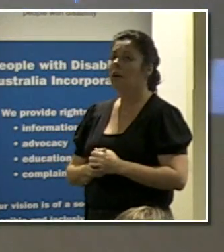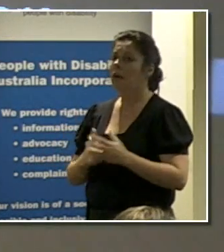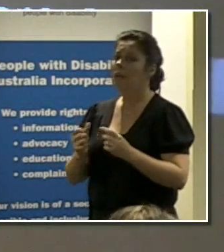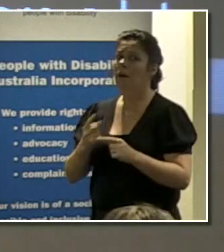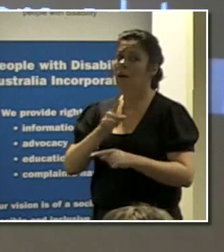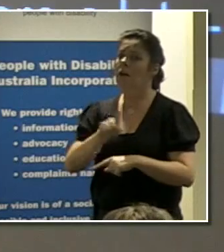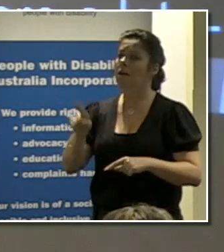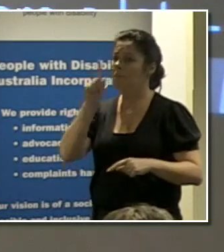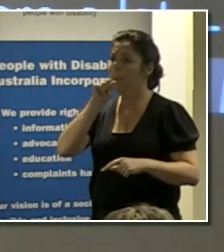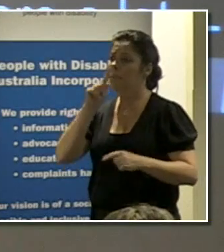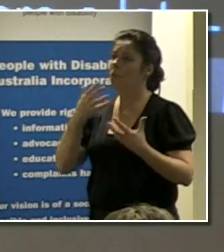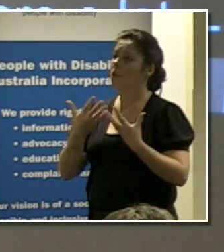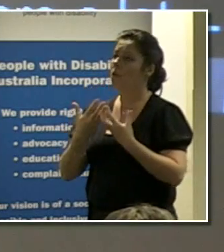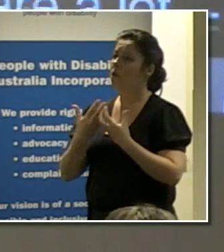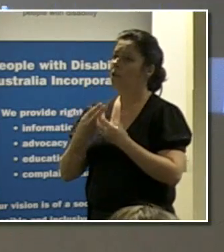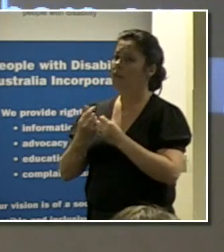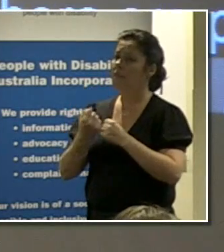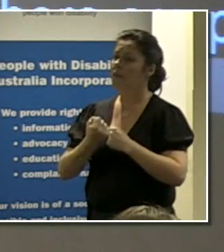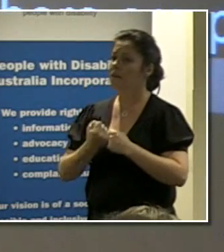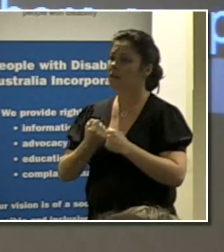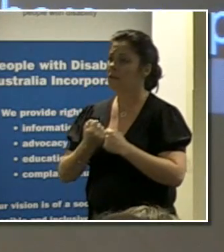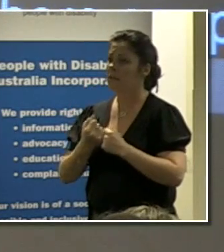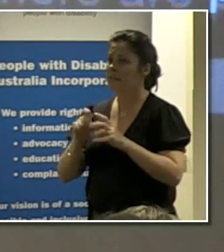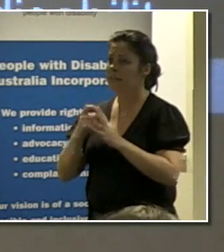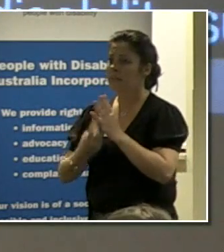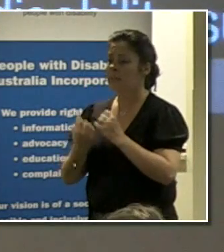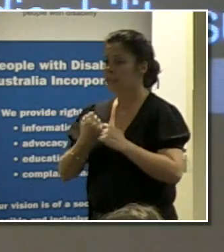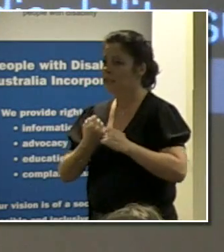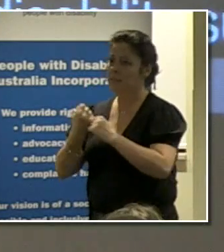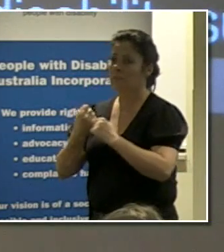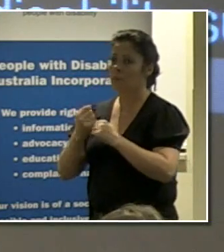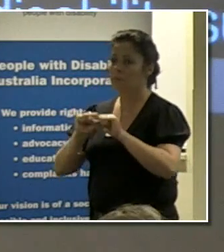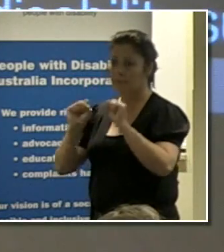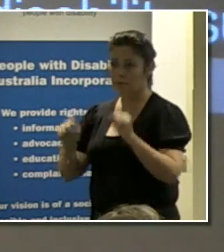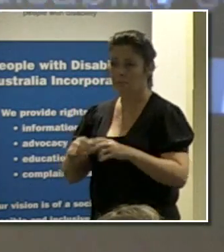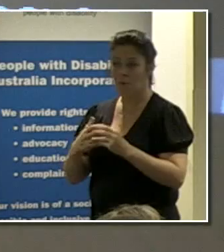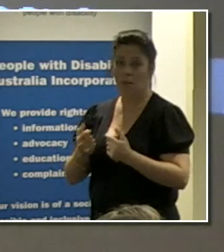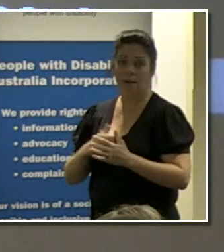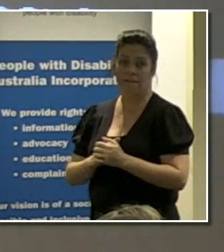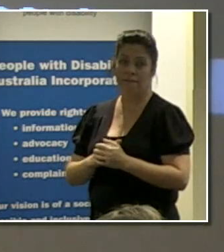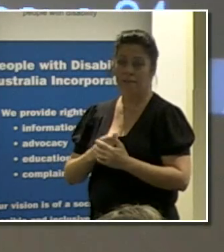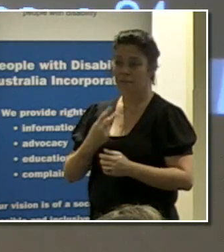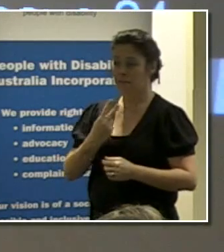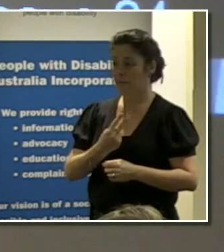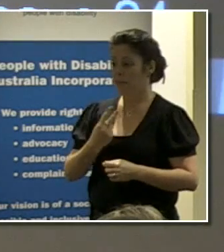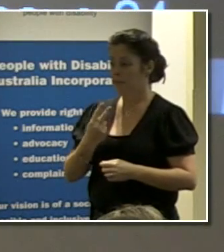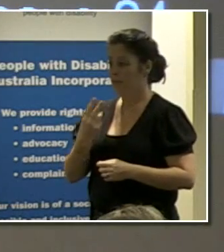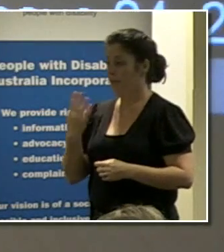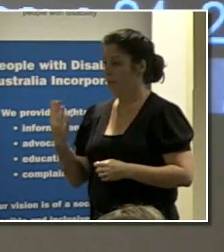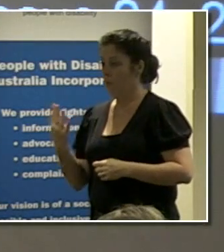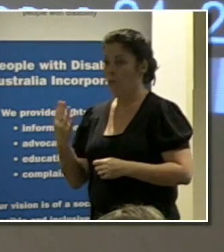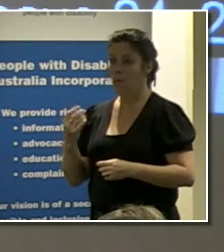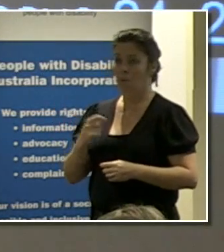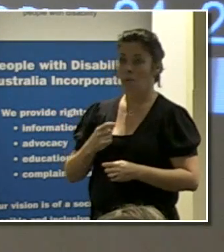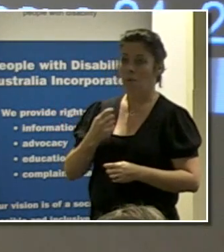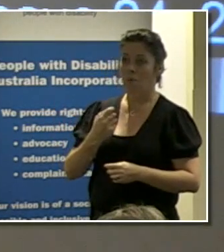There are people in the current disability support systems who have 24, 28, 48, in some